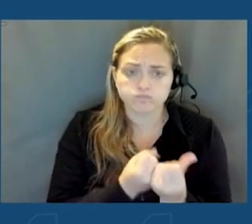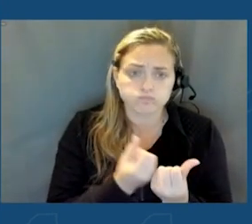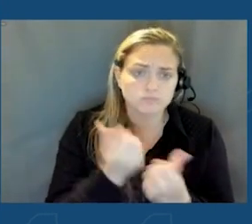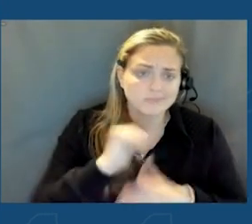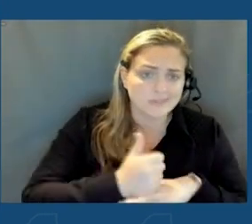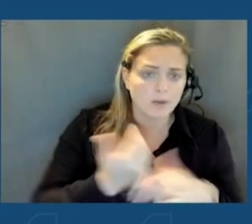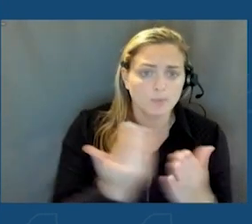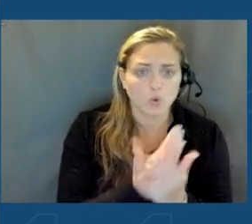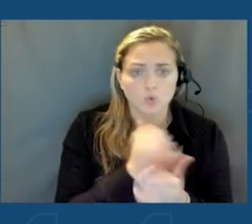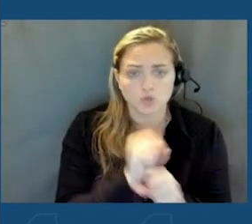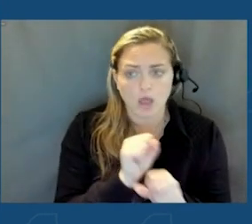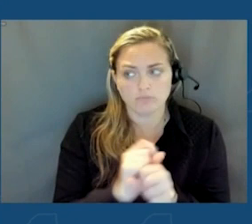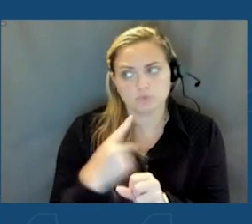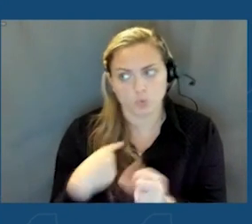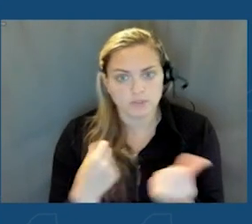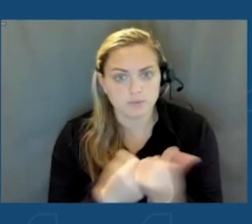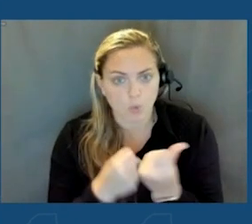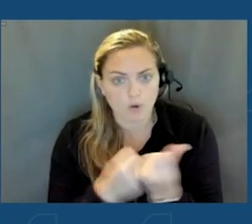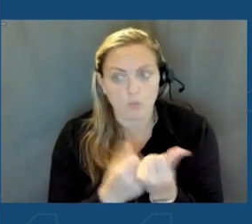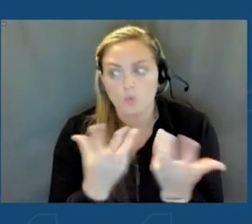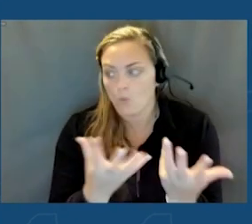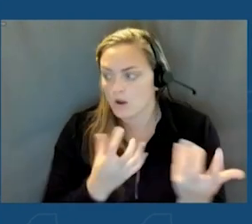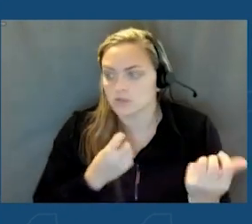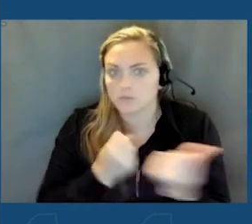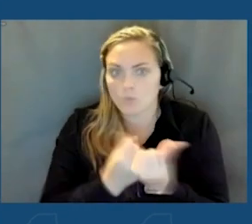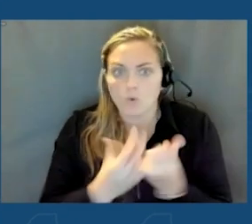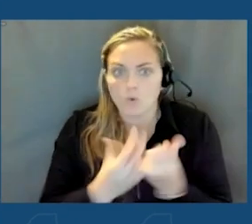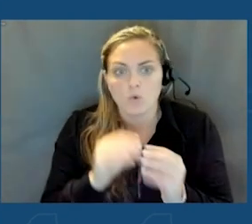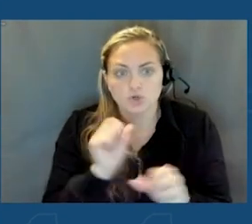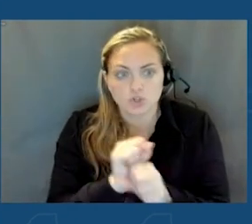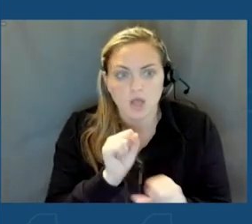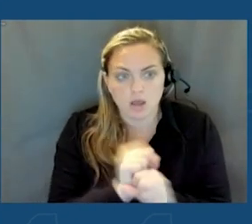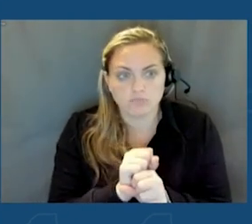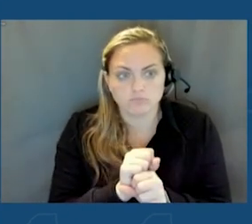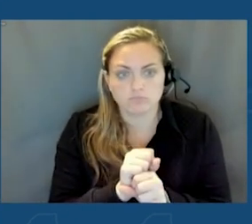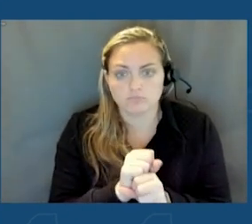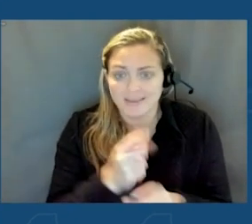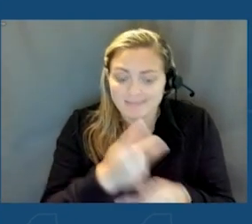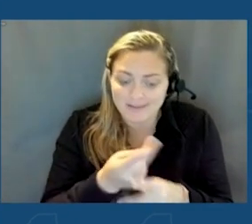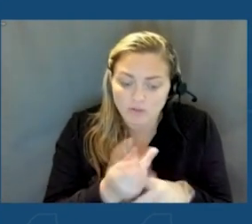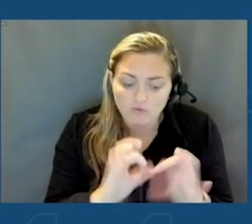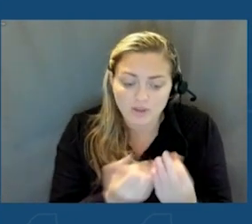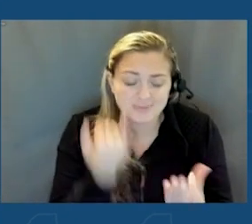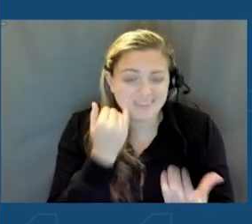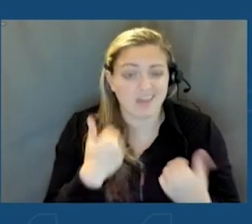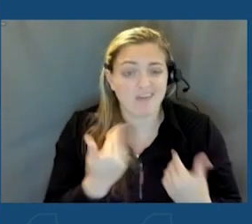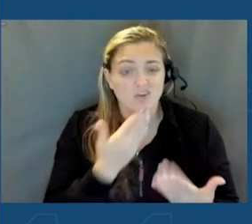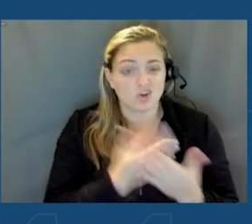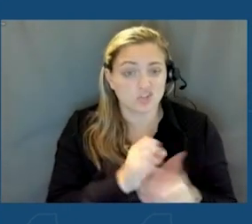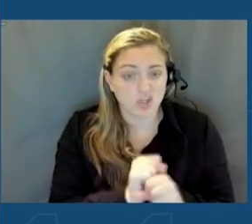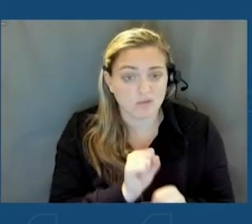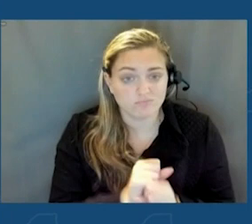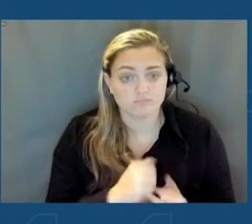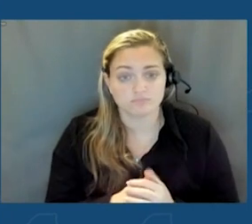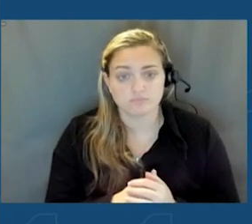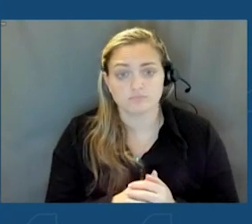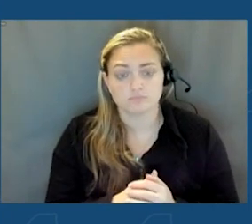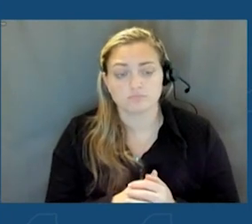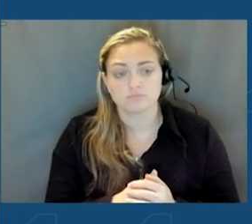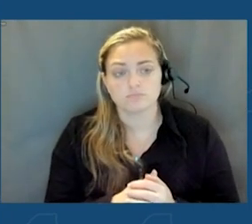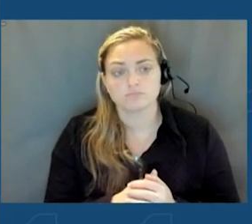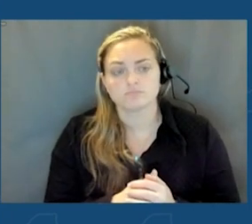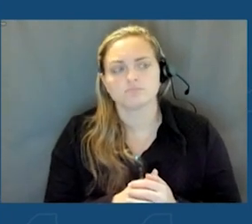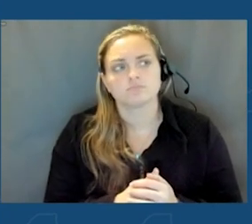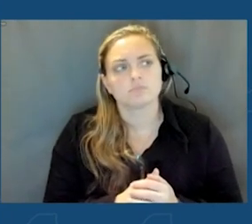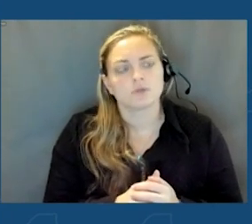what we're trying to do, is support more jobs. People get good jobs, they can take care of their families. But I've always said, you should be